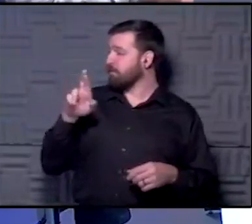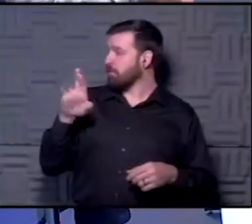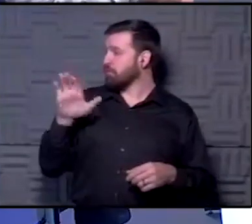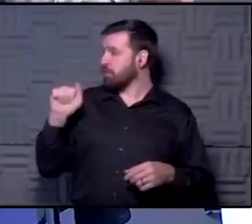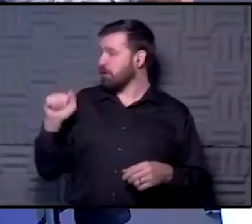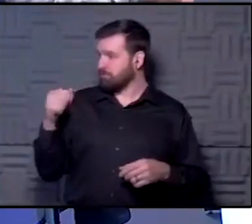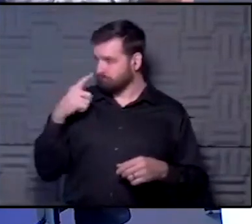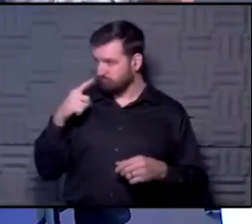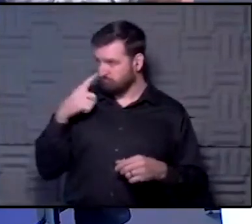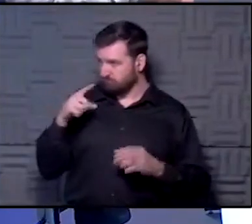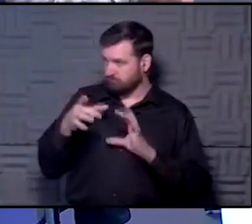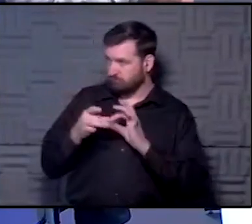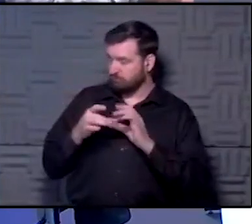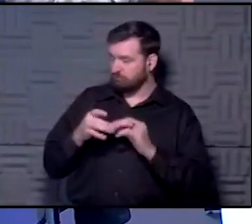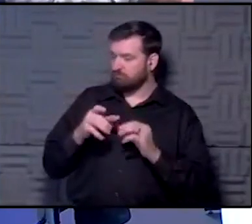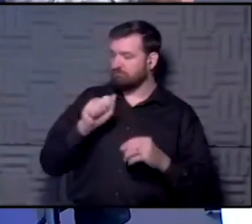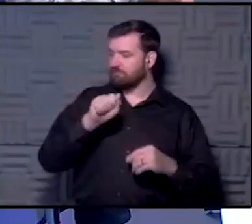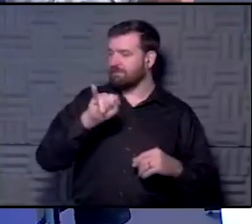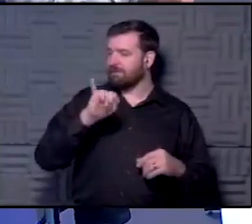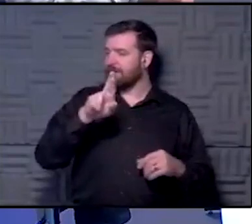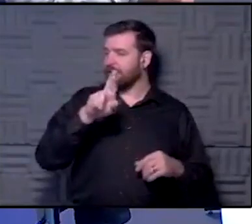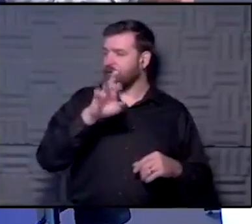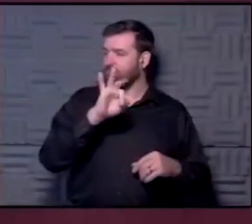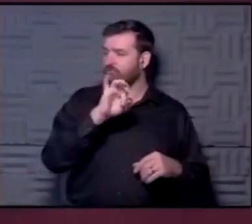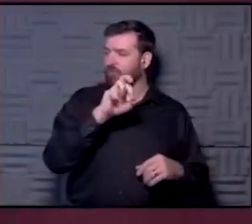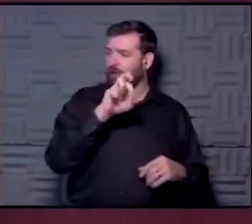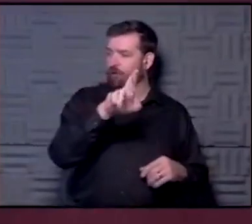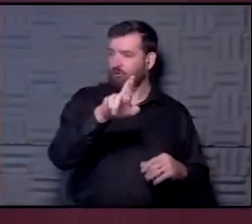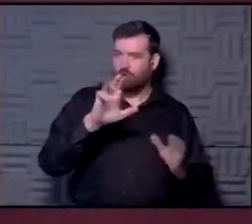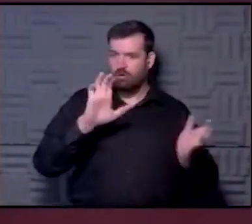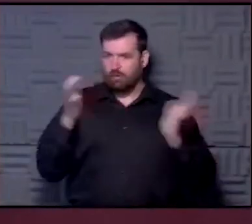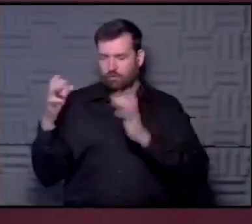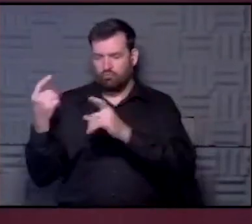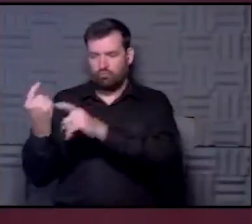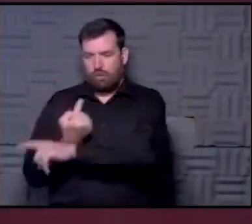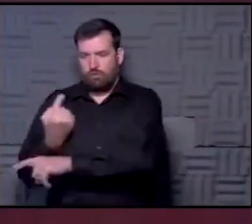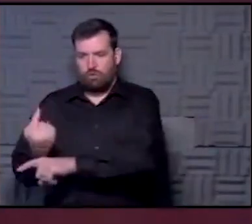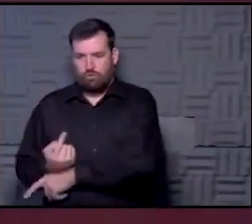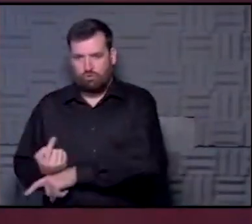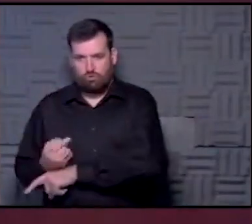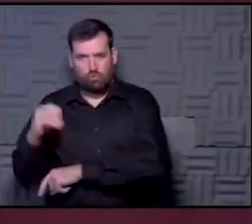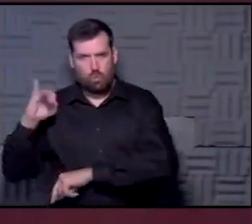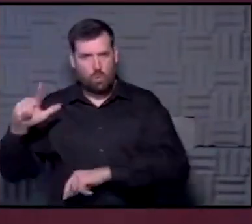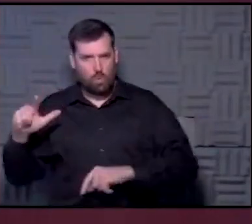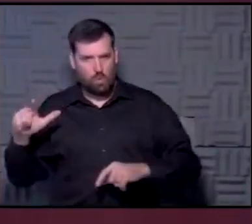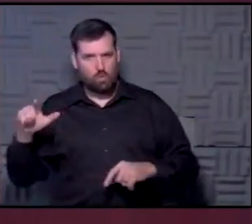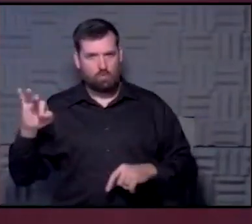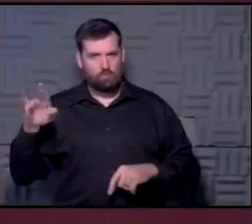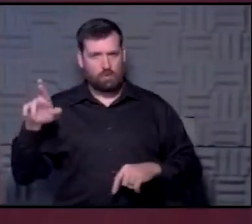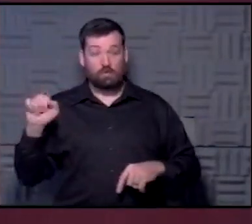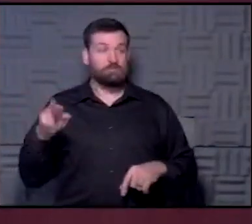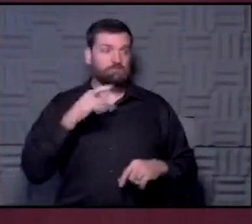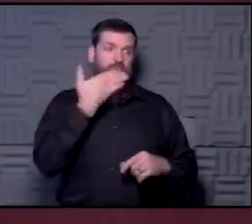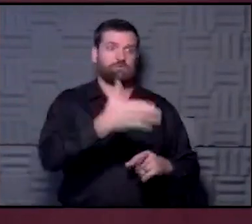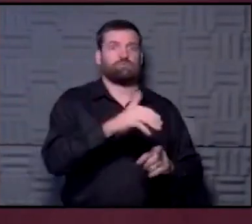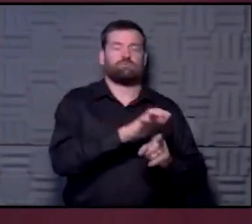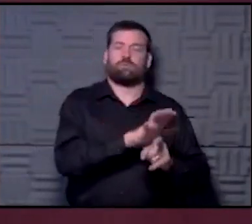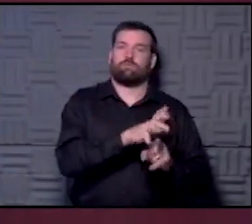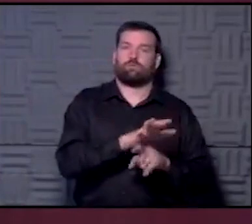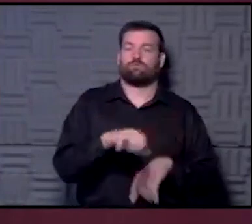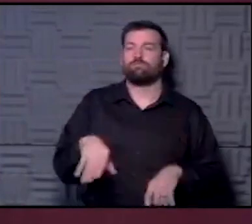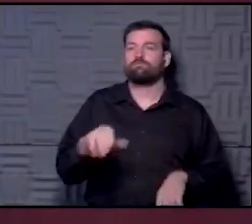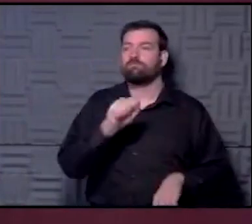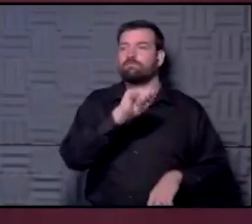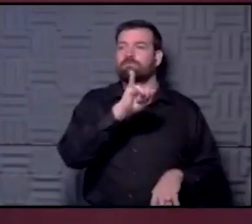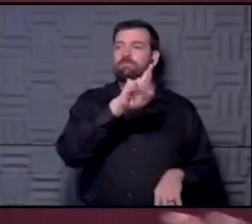weigh in on our air fryers versus fryer fryers. Our air fryers. Yeah, good question because it's super popular right now. So air